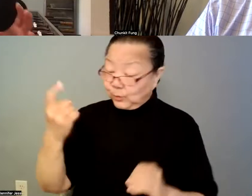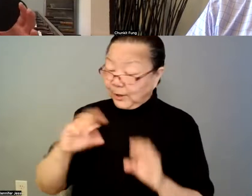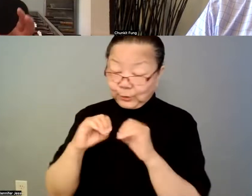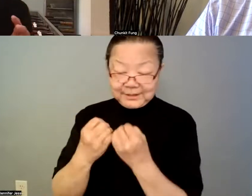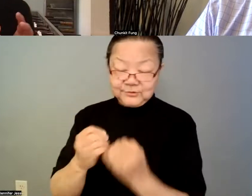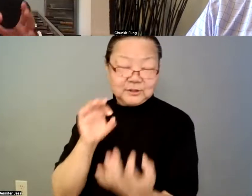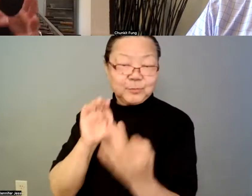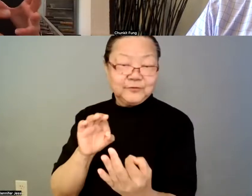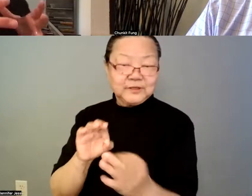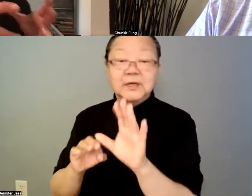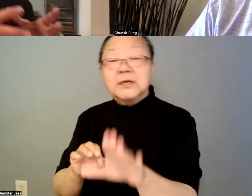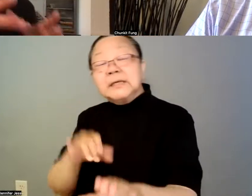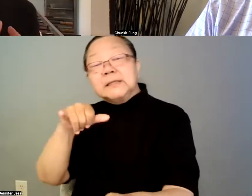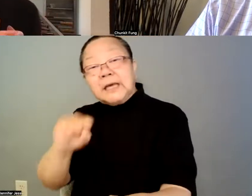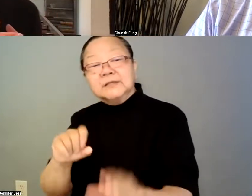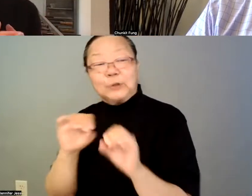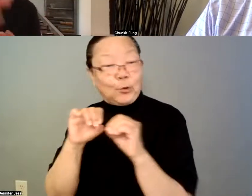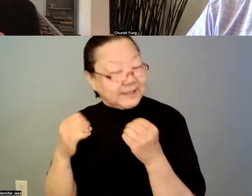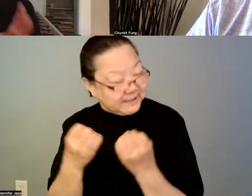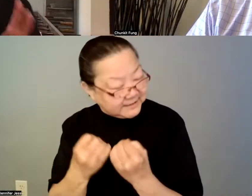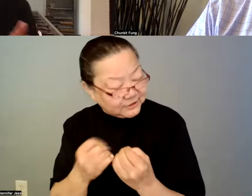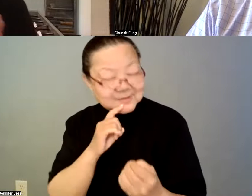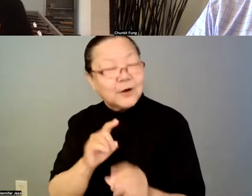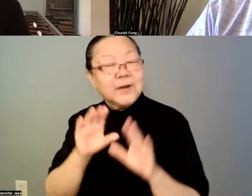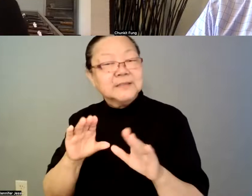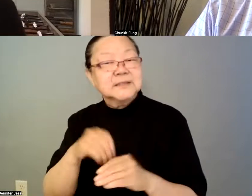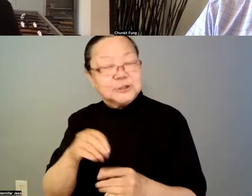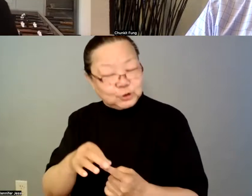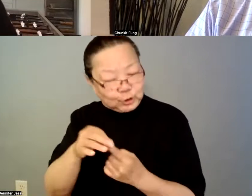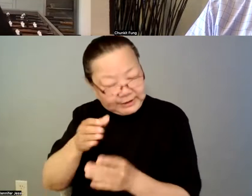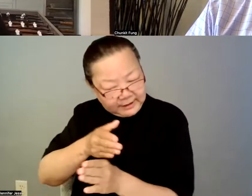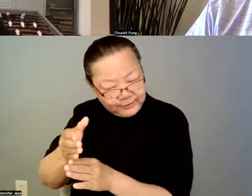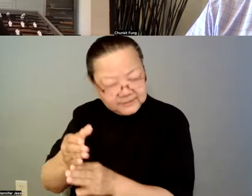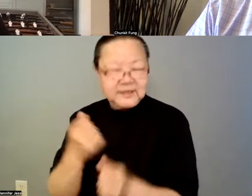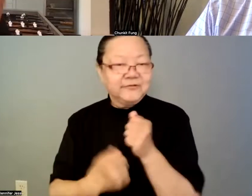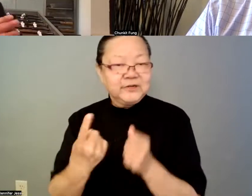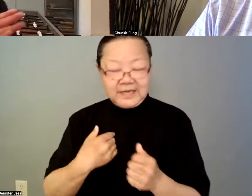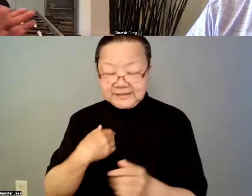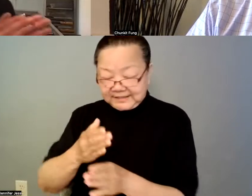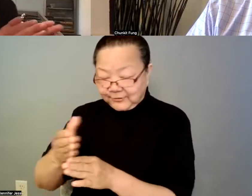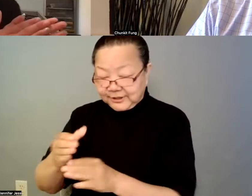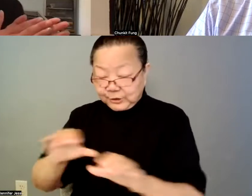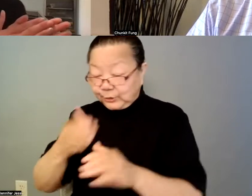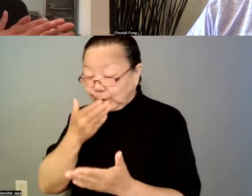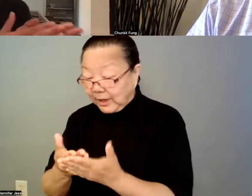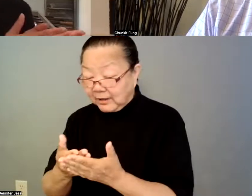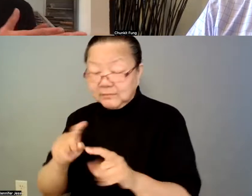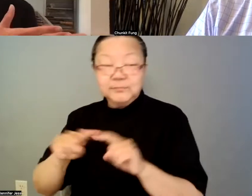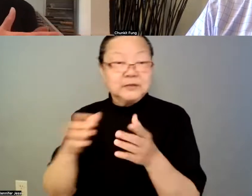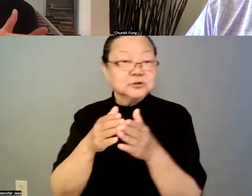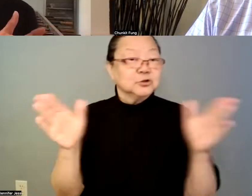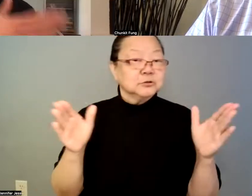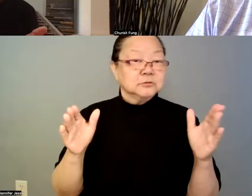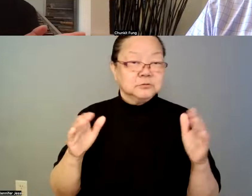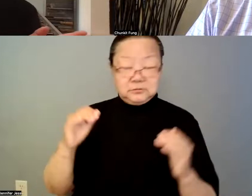are excellent in certain areas. So everybody has an area in which they're doing well. But I think in terms of thinking about how inequity